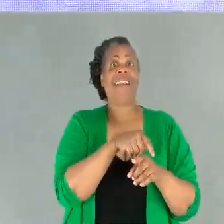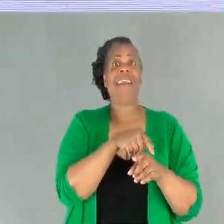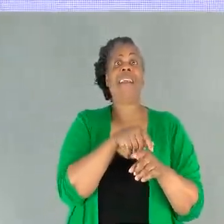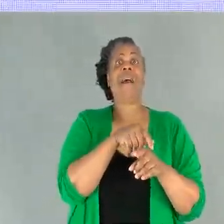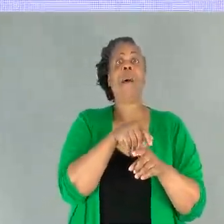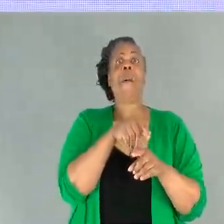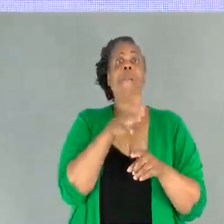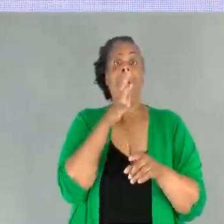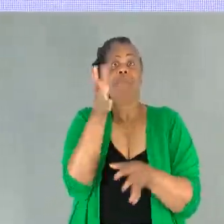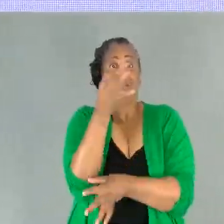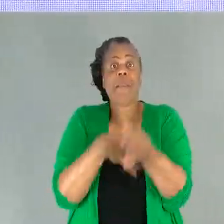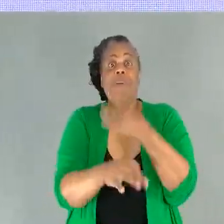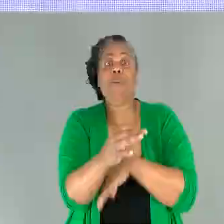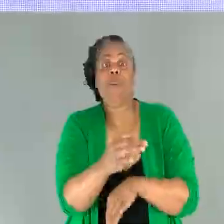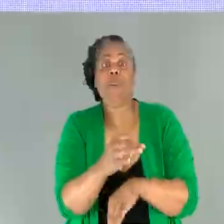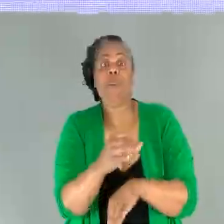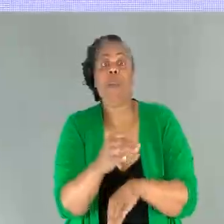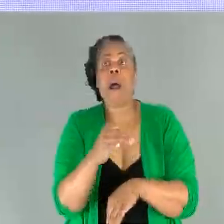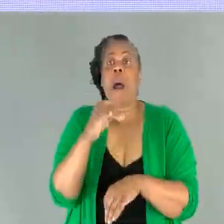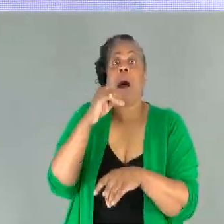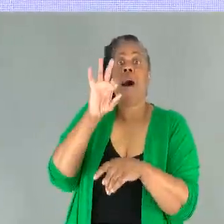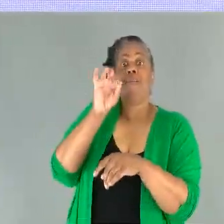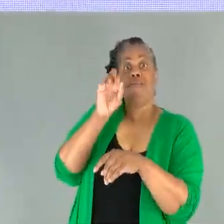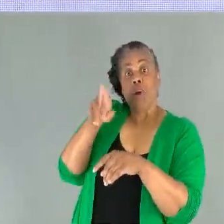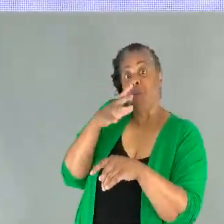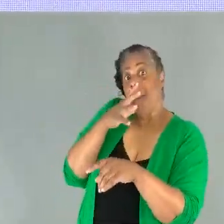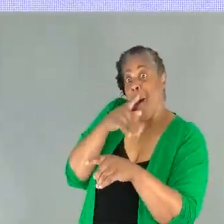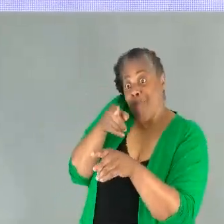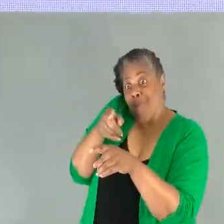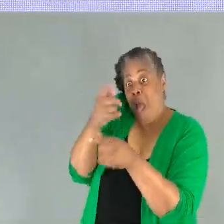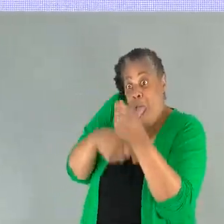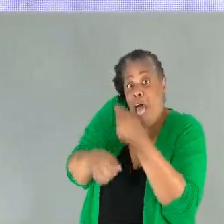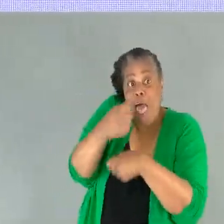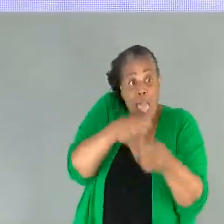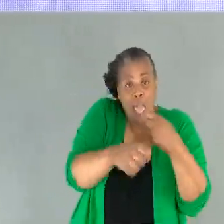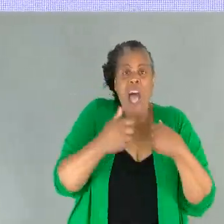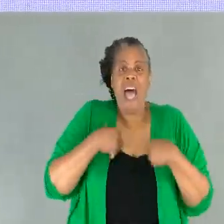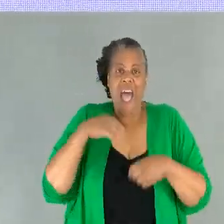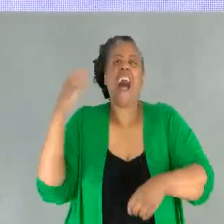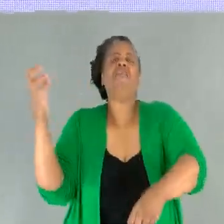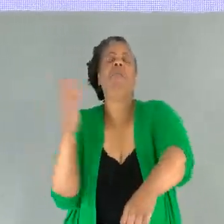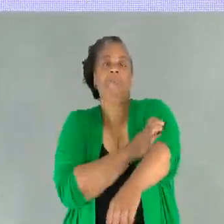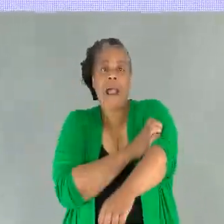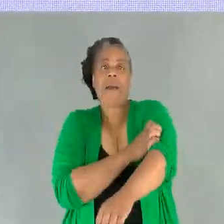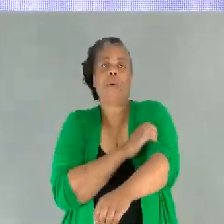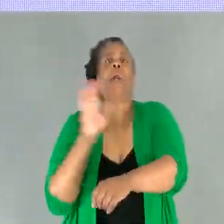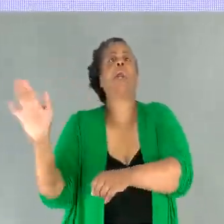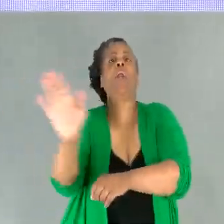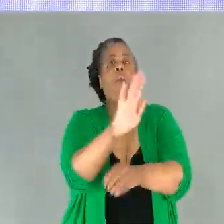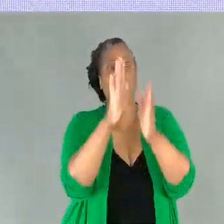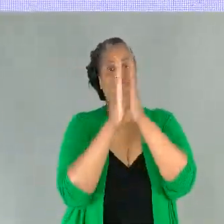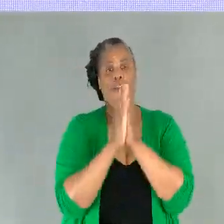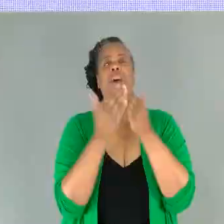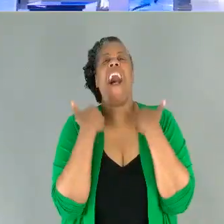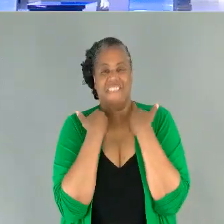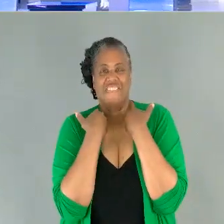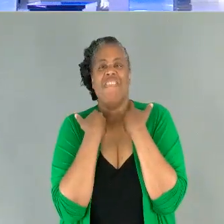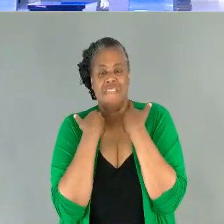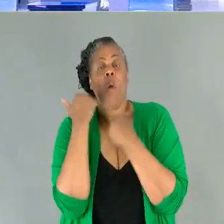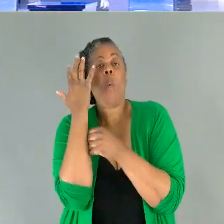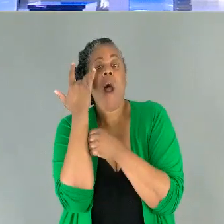surrogate mother, you, foster mother, there is power in your prayers because you